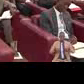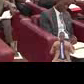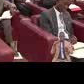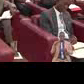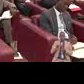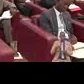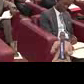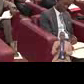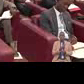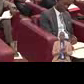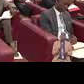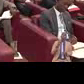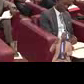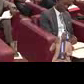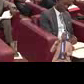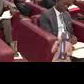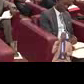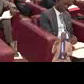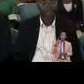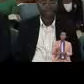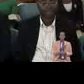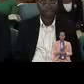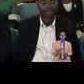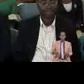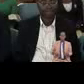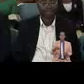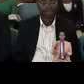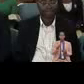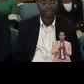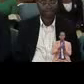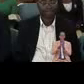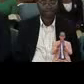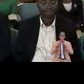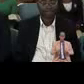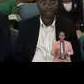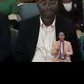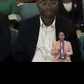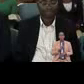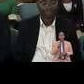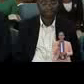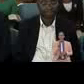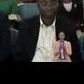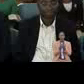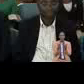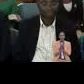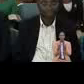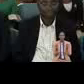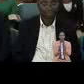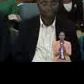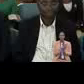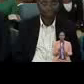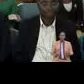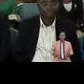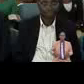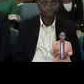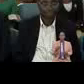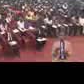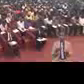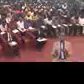it's a Prince of Peace. I am crucified with Christ. Nevertheless, I live. Yet not